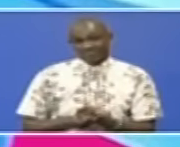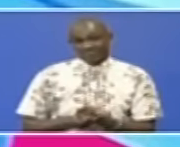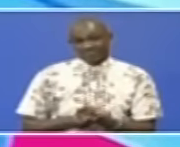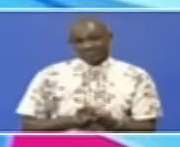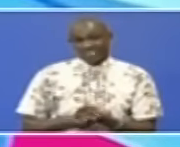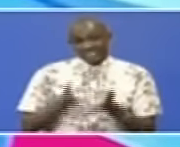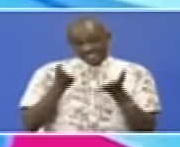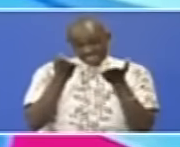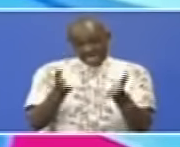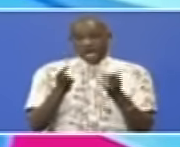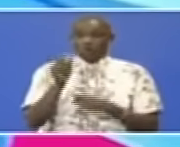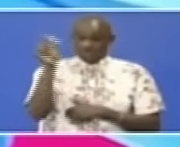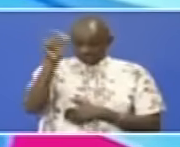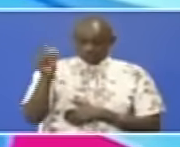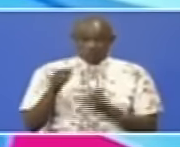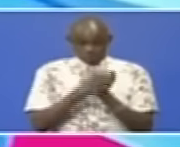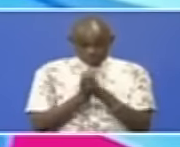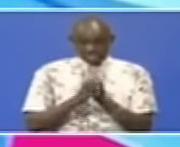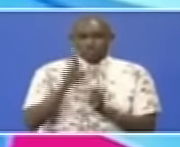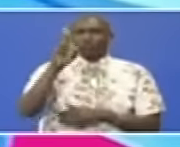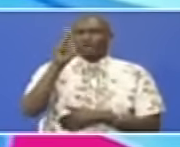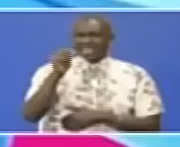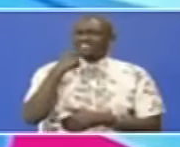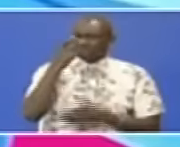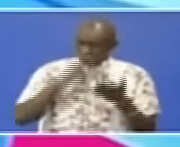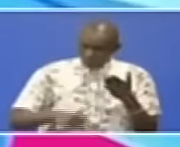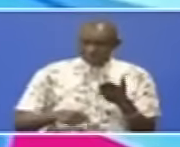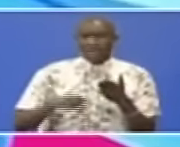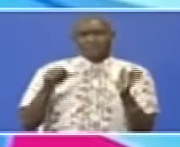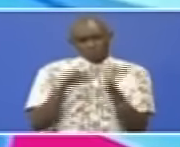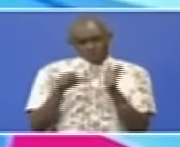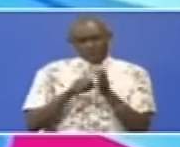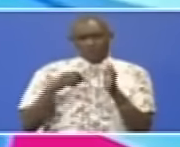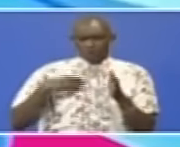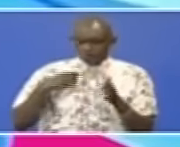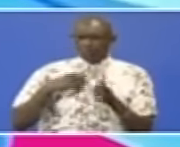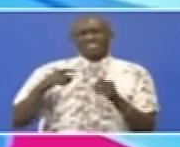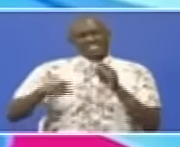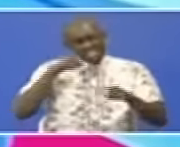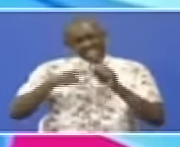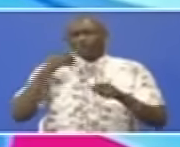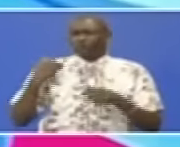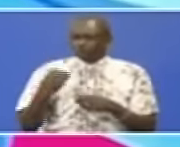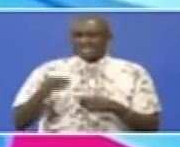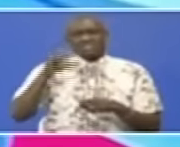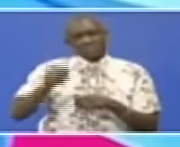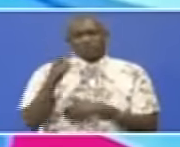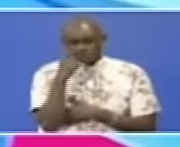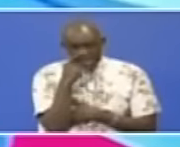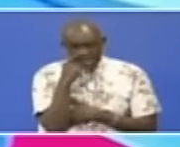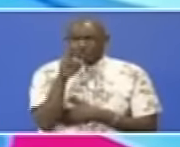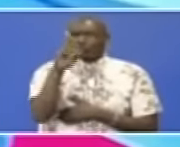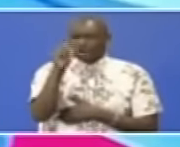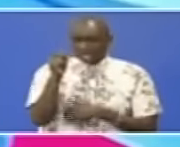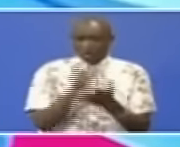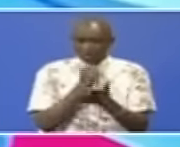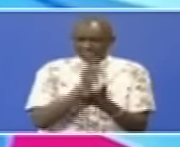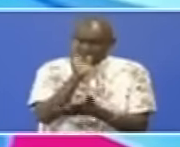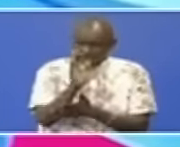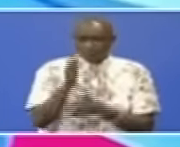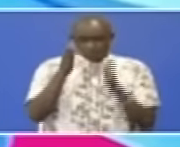On regional matters now, the United Nations has raised an alarm over a massacre of children in South Sudan. The UN Office for Coordination